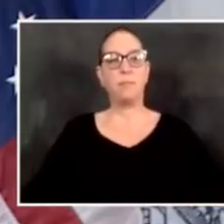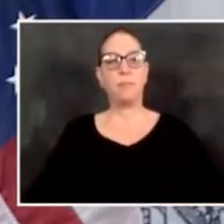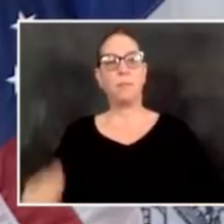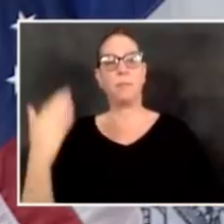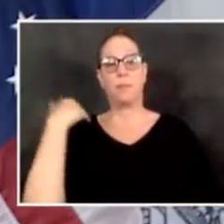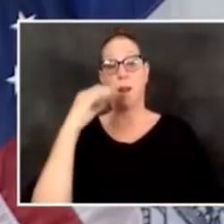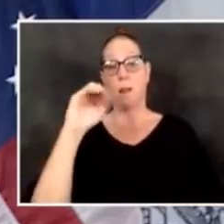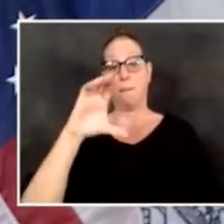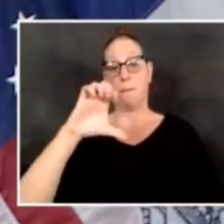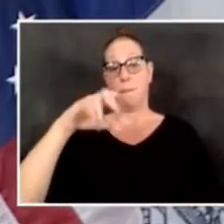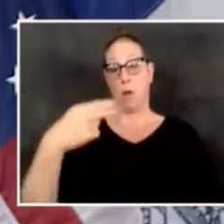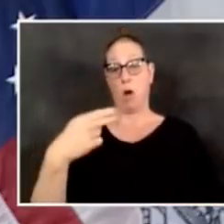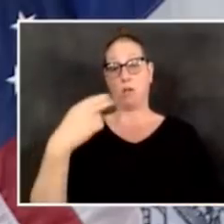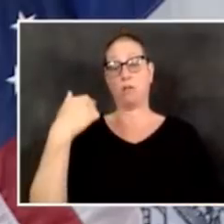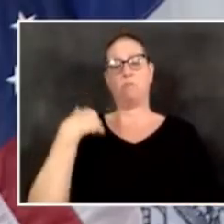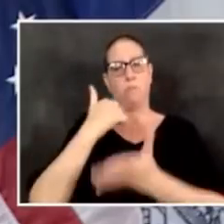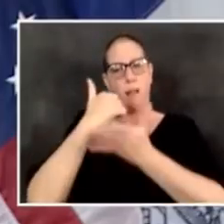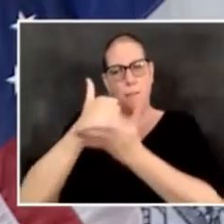needed.